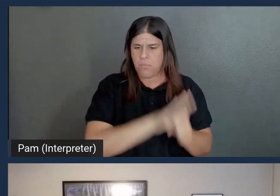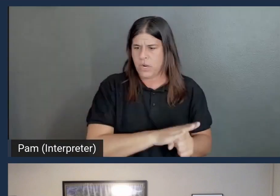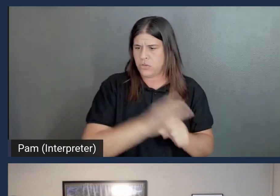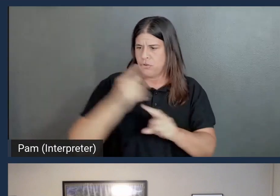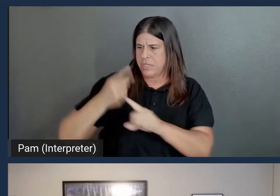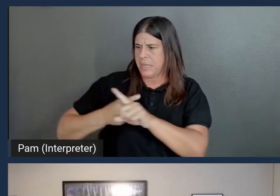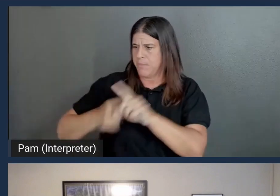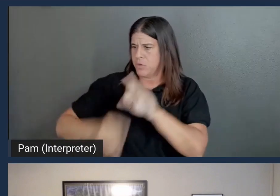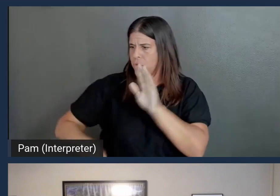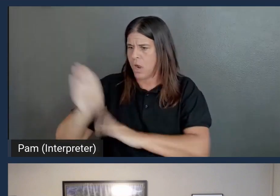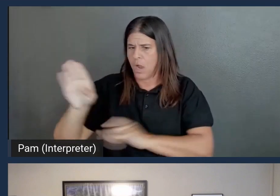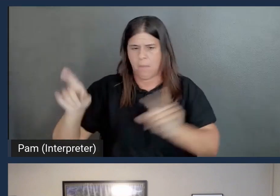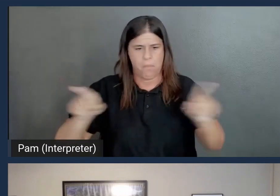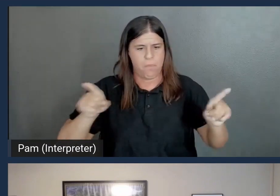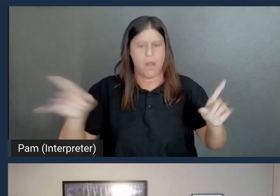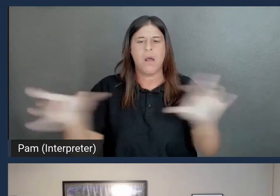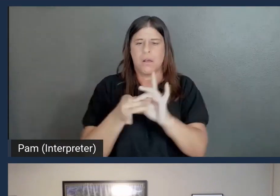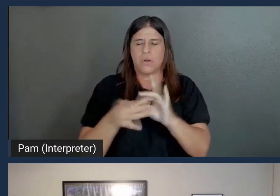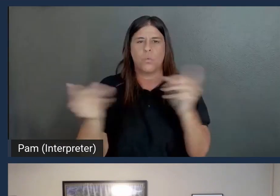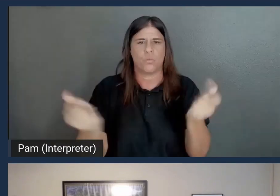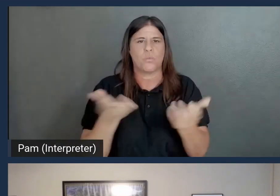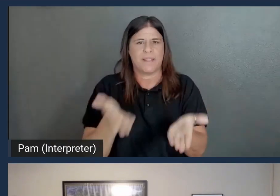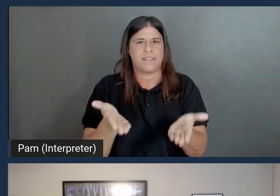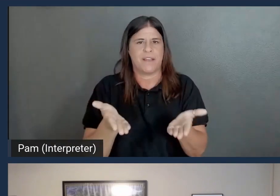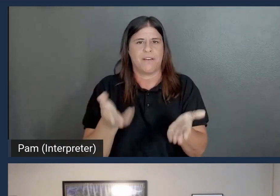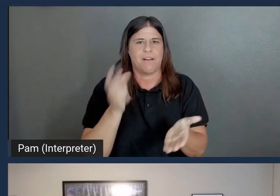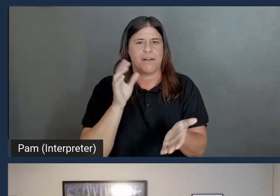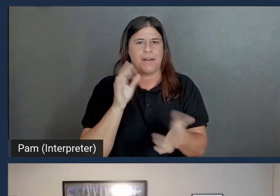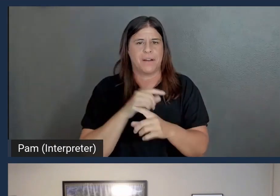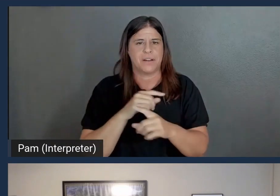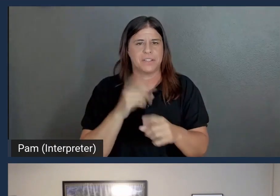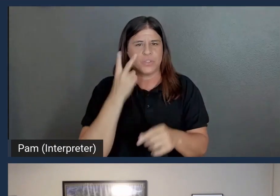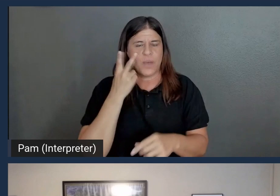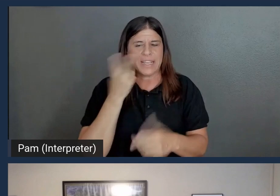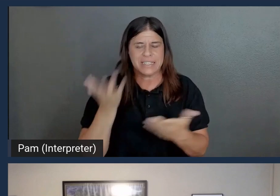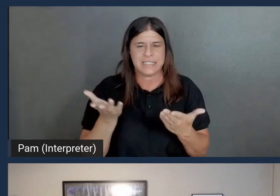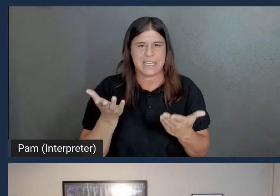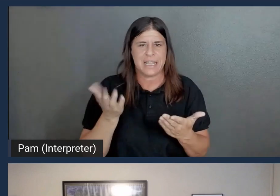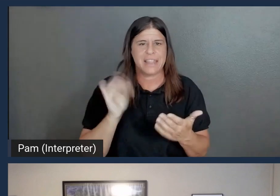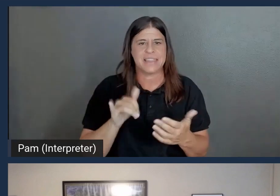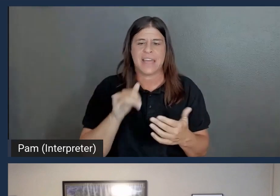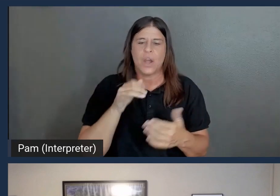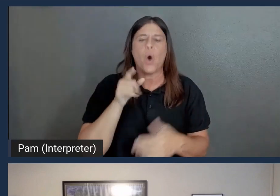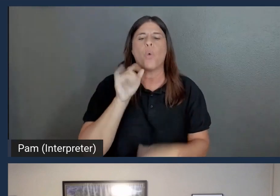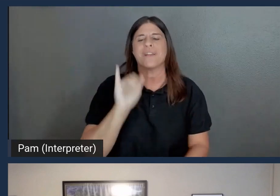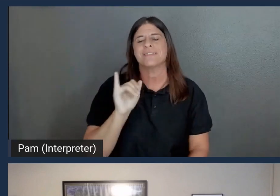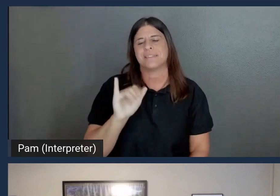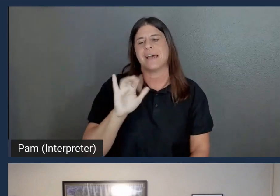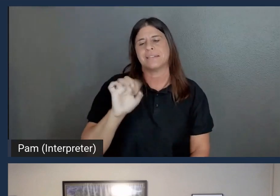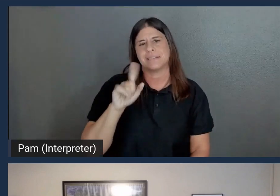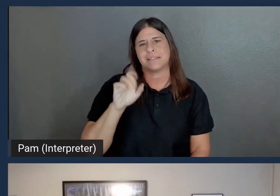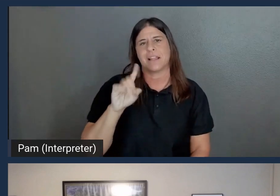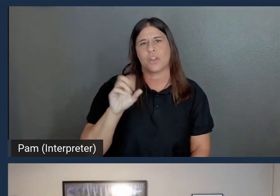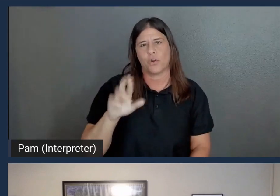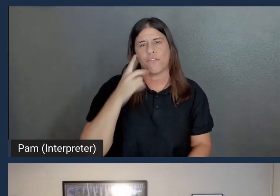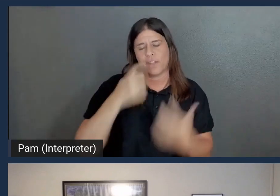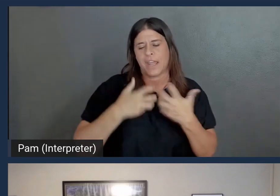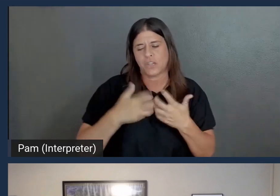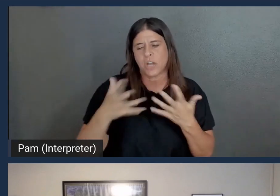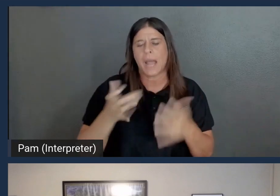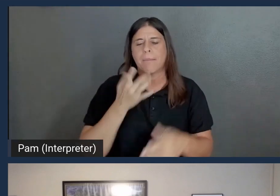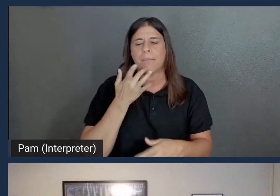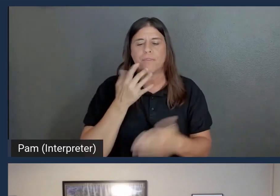this one thing, this might be, I might be able to link those two together to be able to see that it's this cylinder in the engine that I want to probably look at,